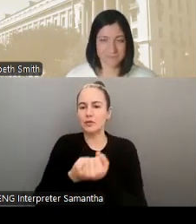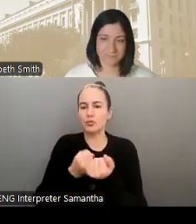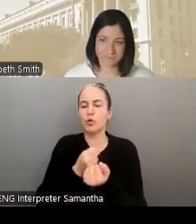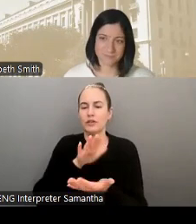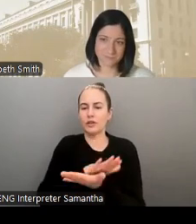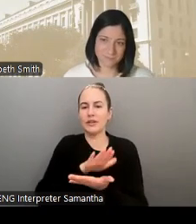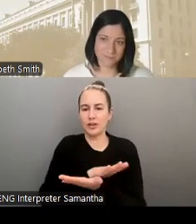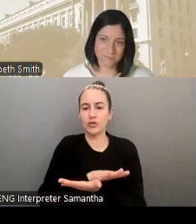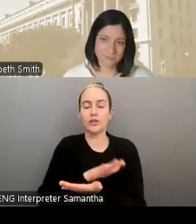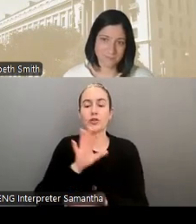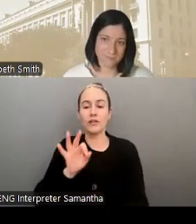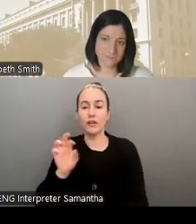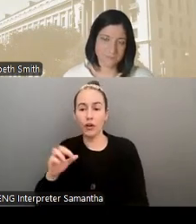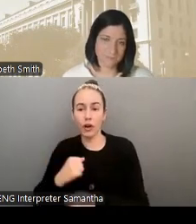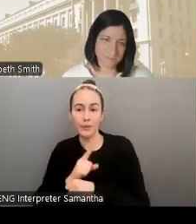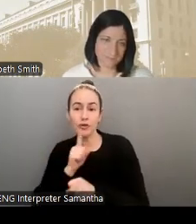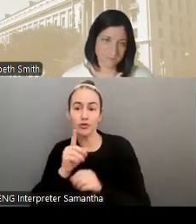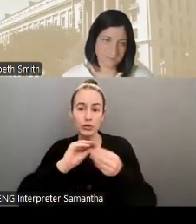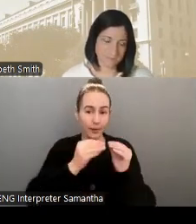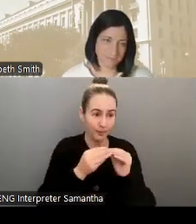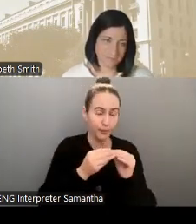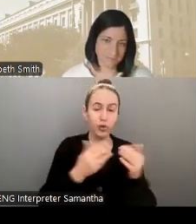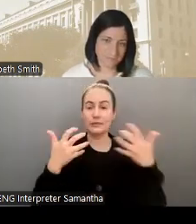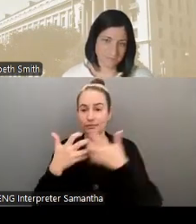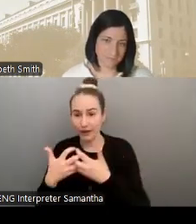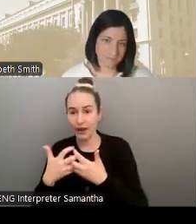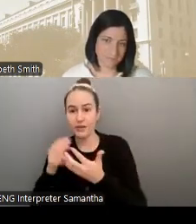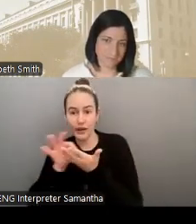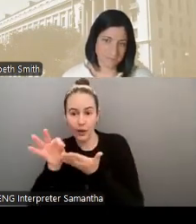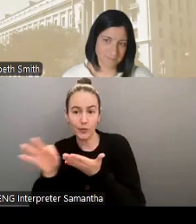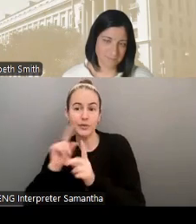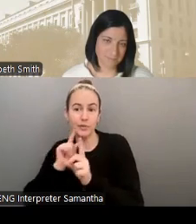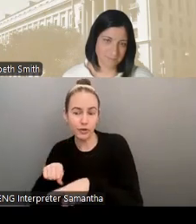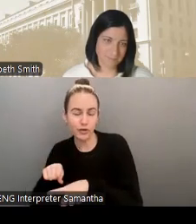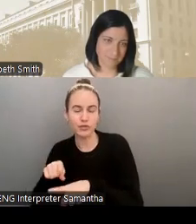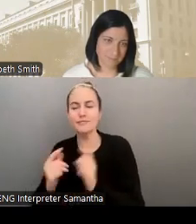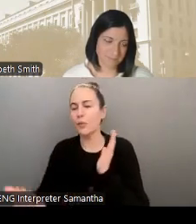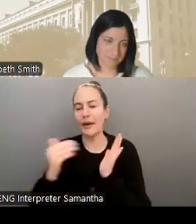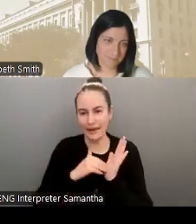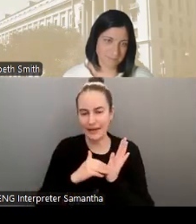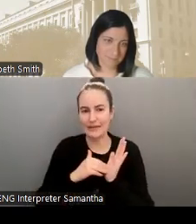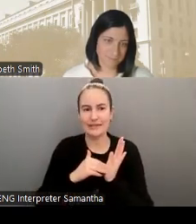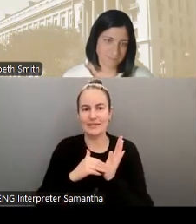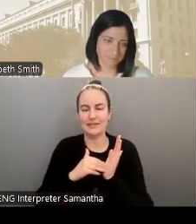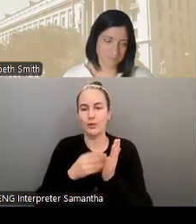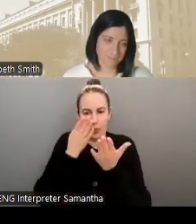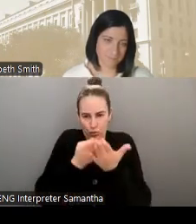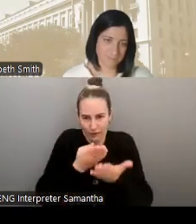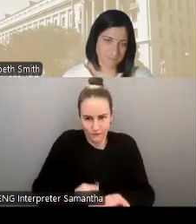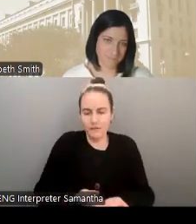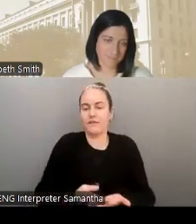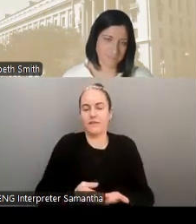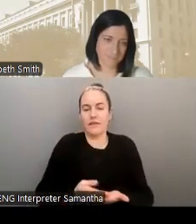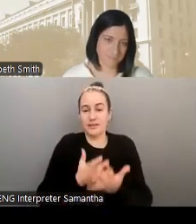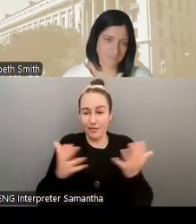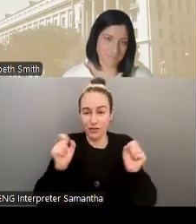was reported, making sure those numbers reconcile with your accounting records. So again, as much evidence and documentation you can provide the